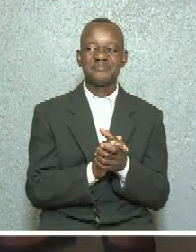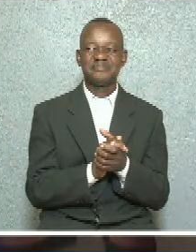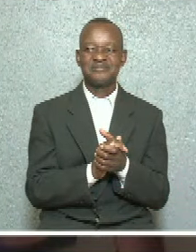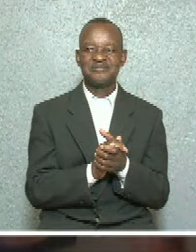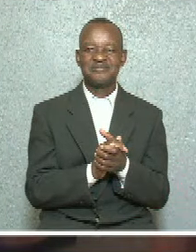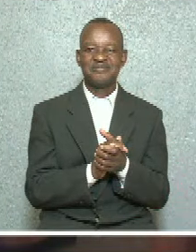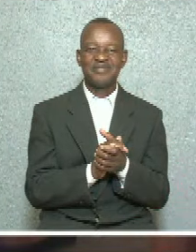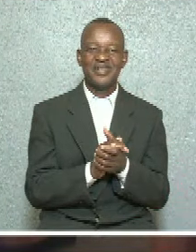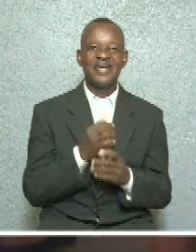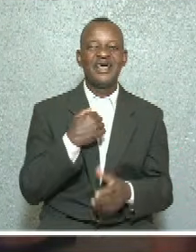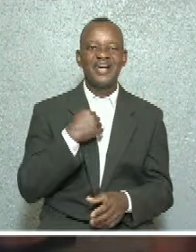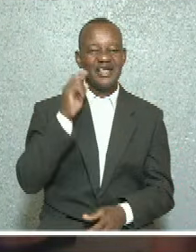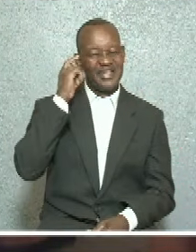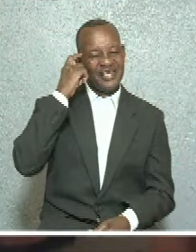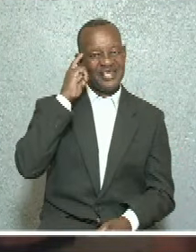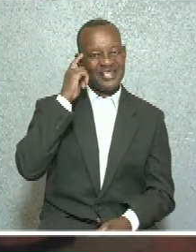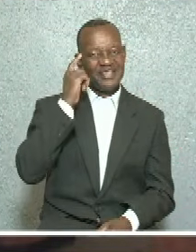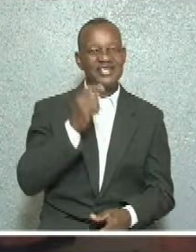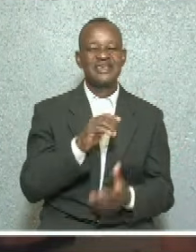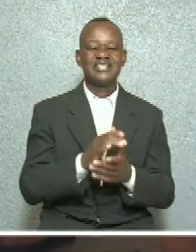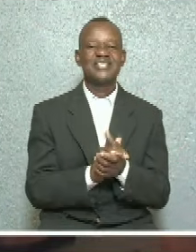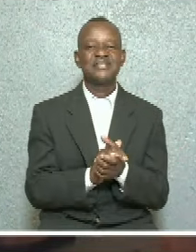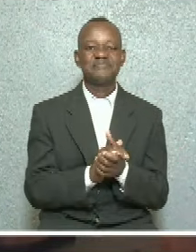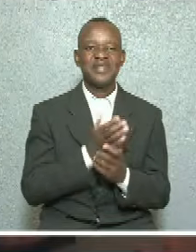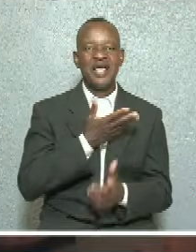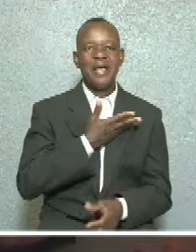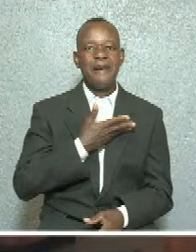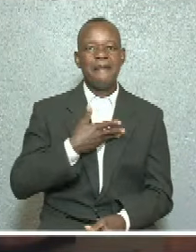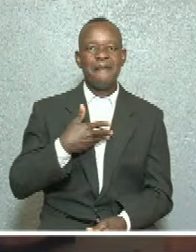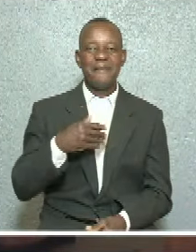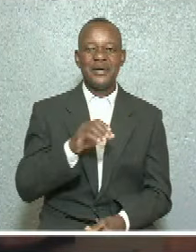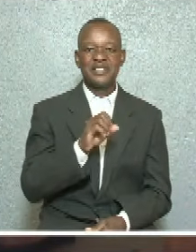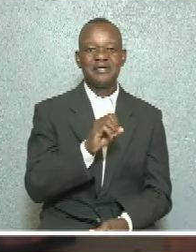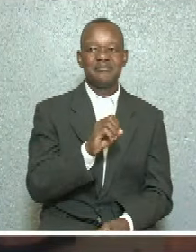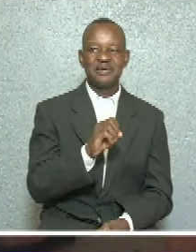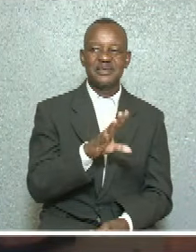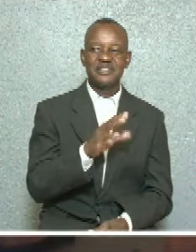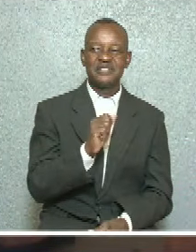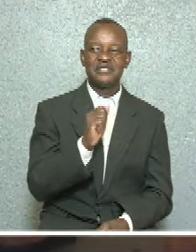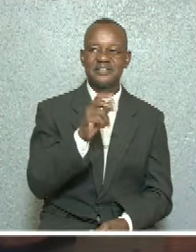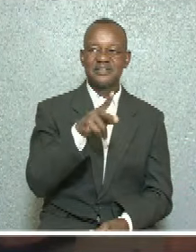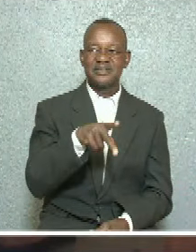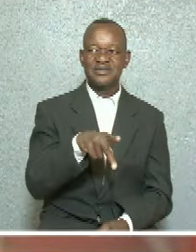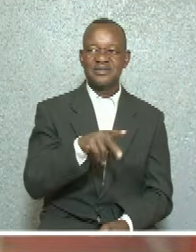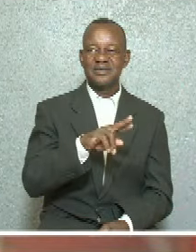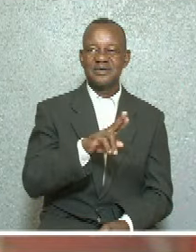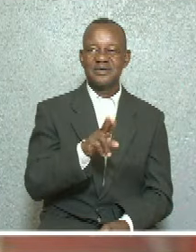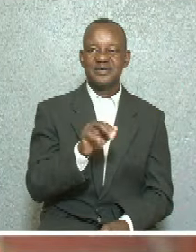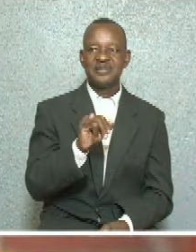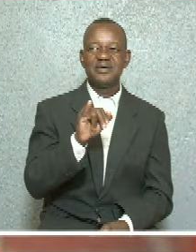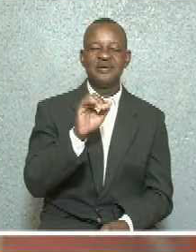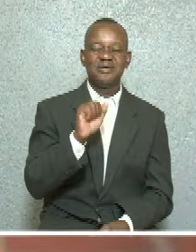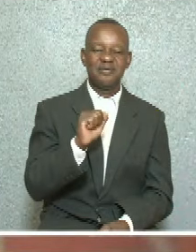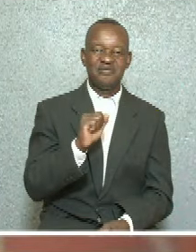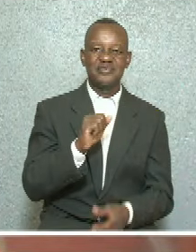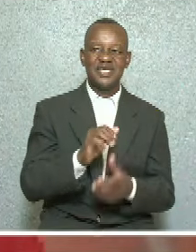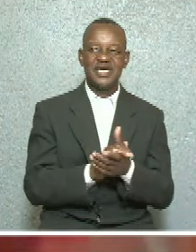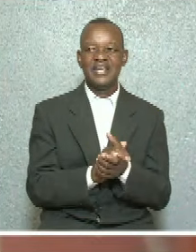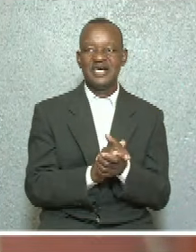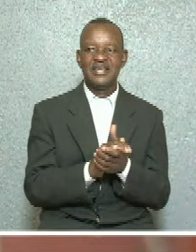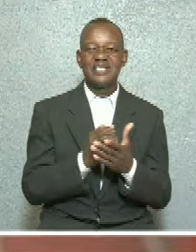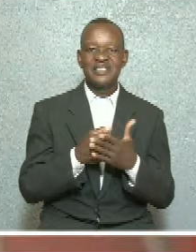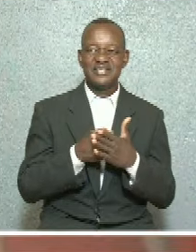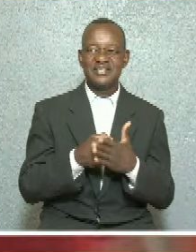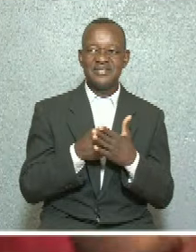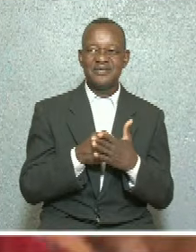humble today, thank God. She did not share some of her very notable cycling achievements. Sophia, please, can you come share that with us? This is also